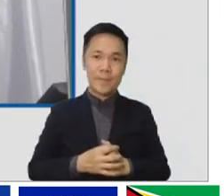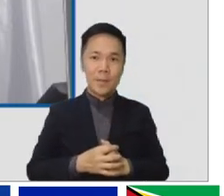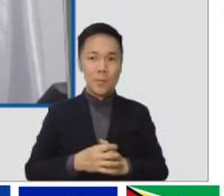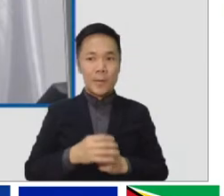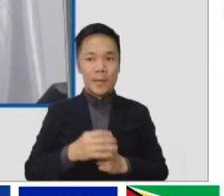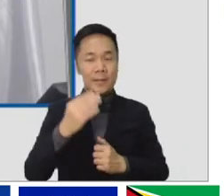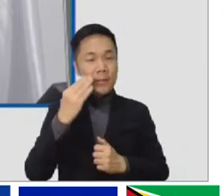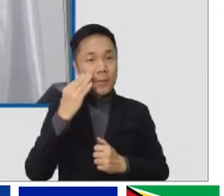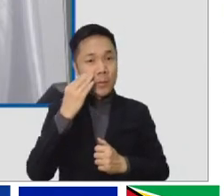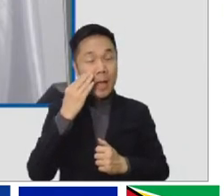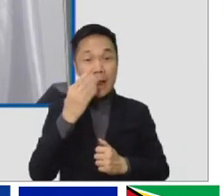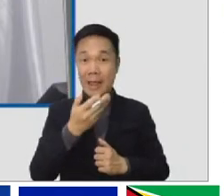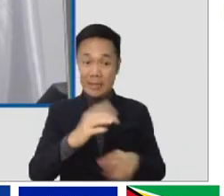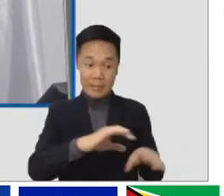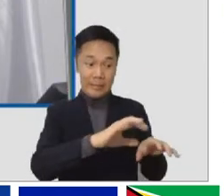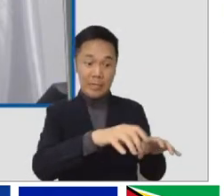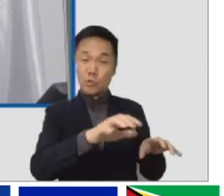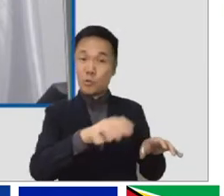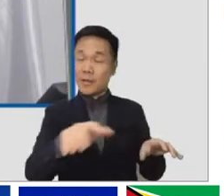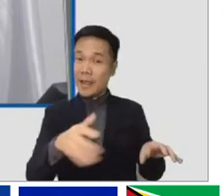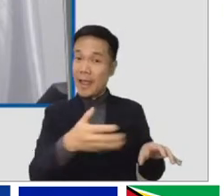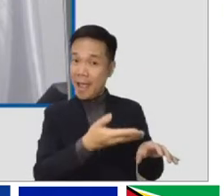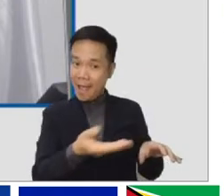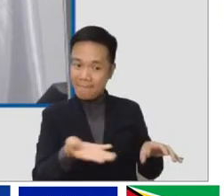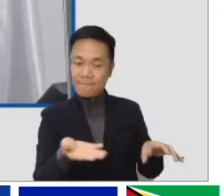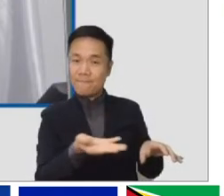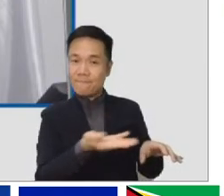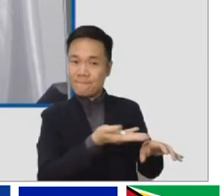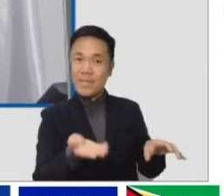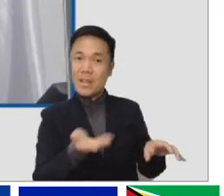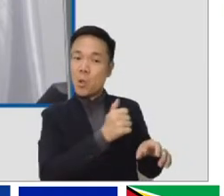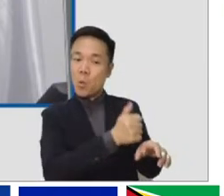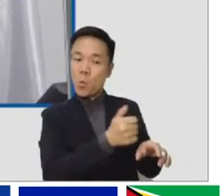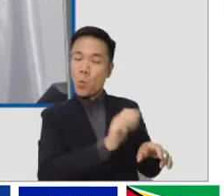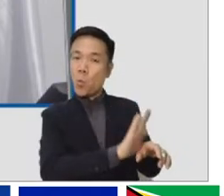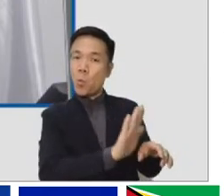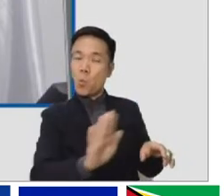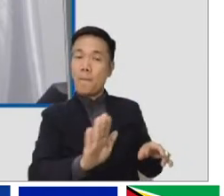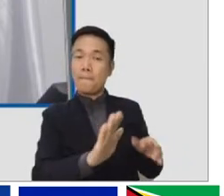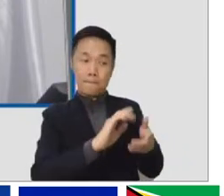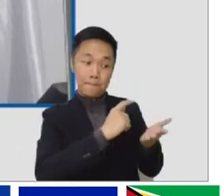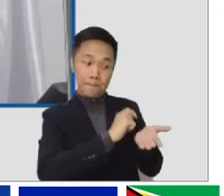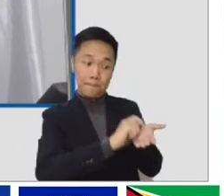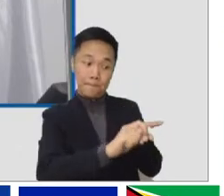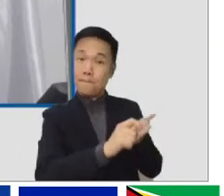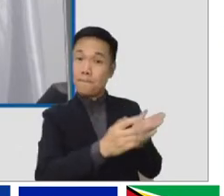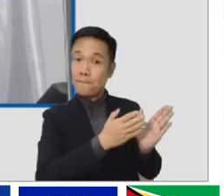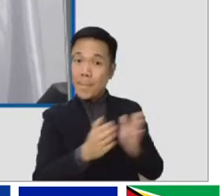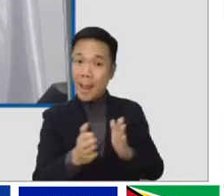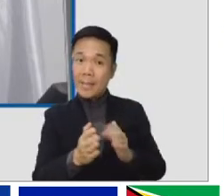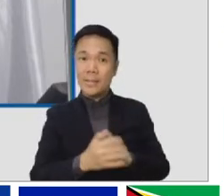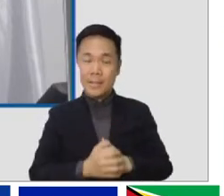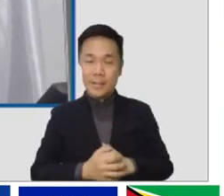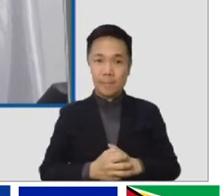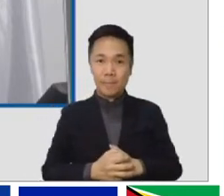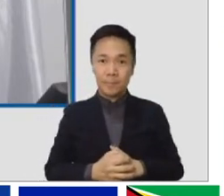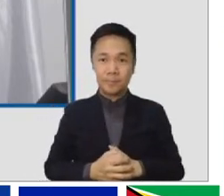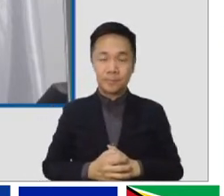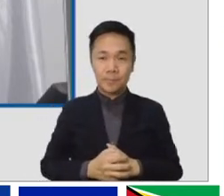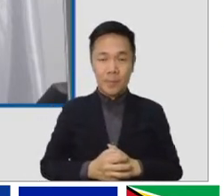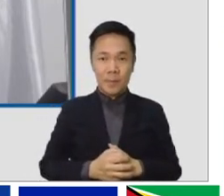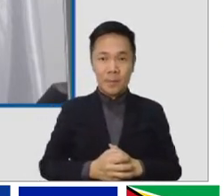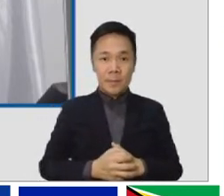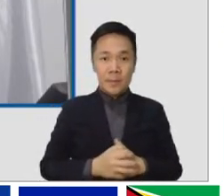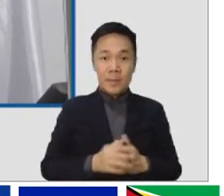our national plans, and we have also defined very specific points such as a national risk management plan in order to